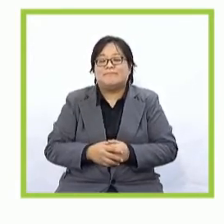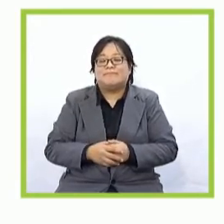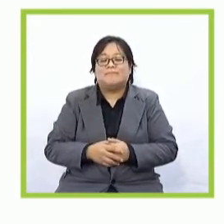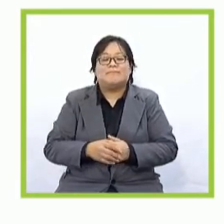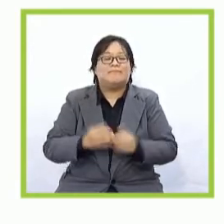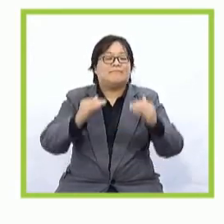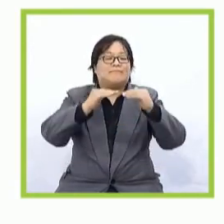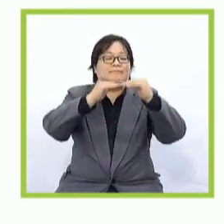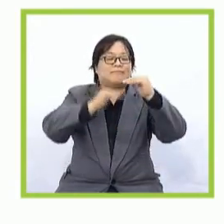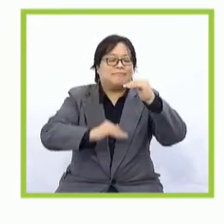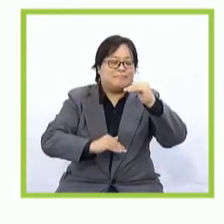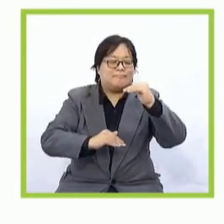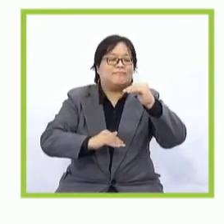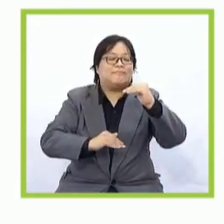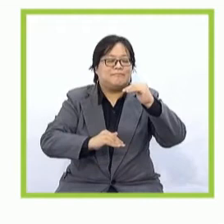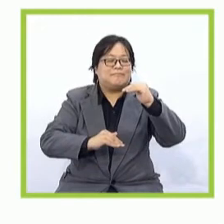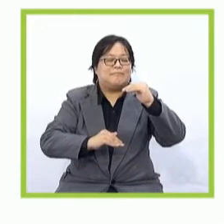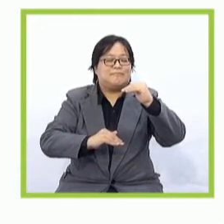inequality